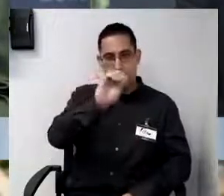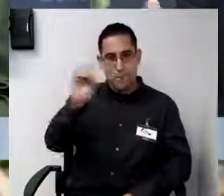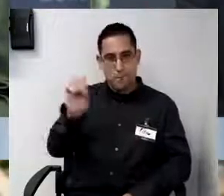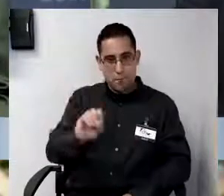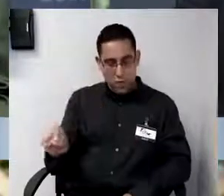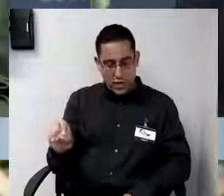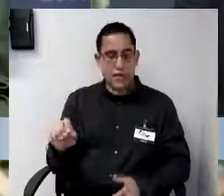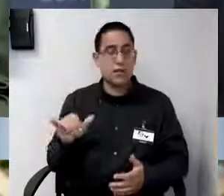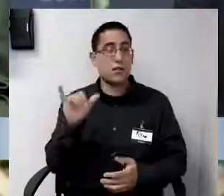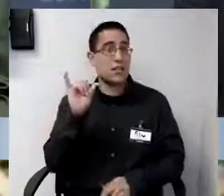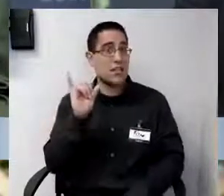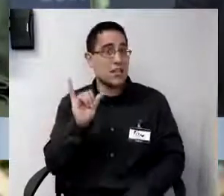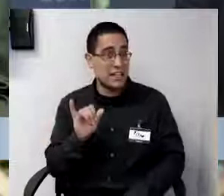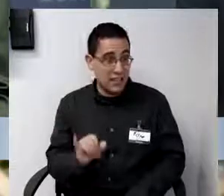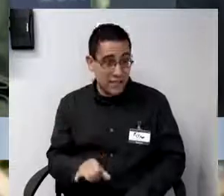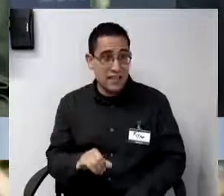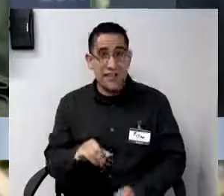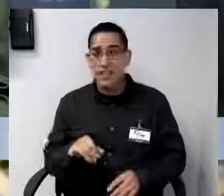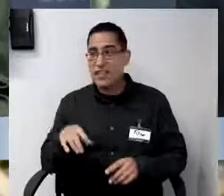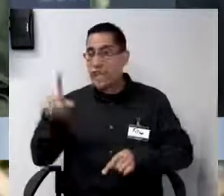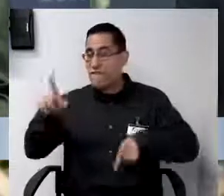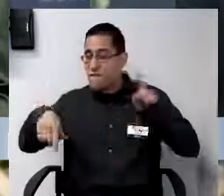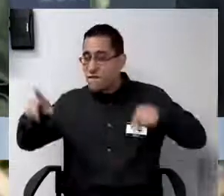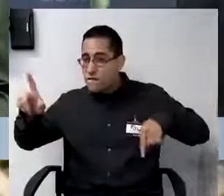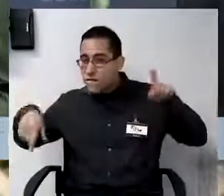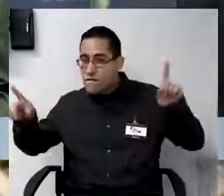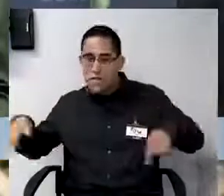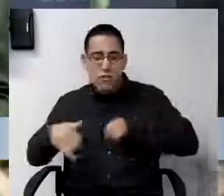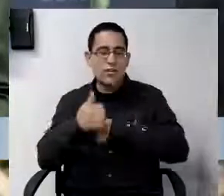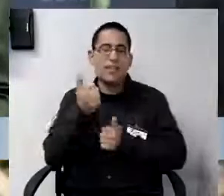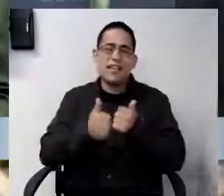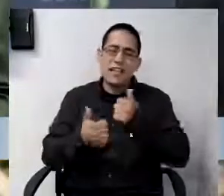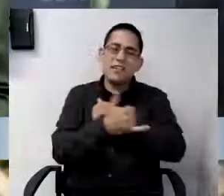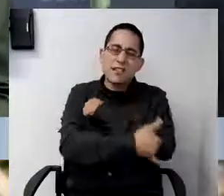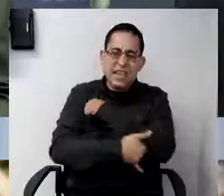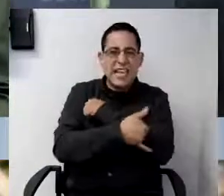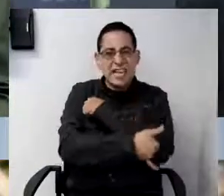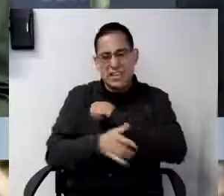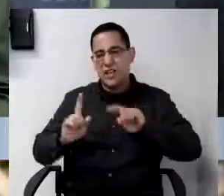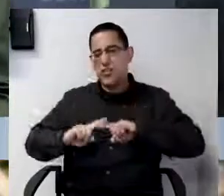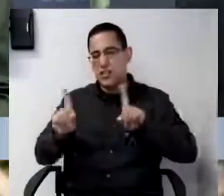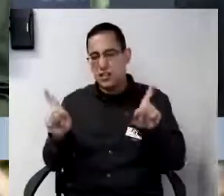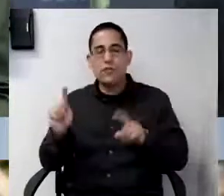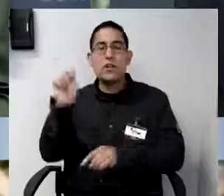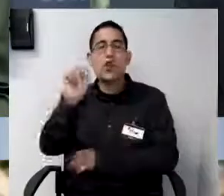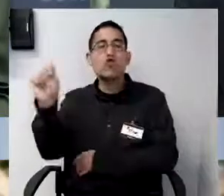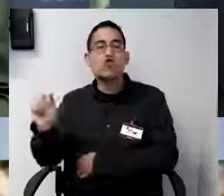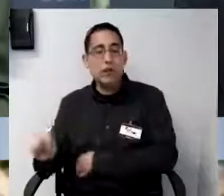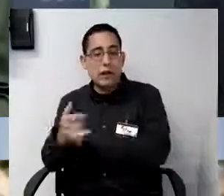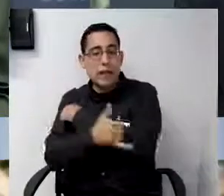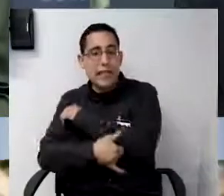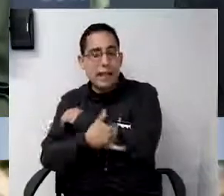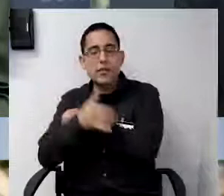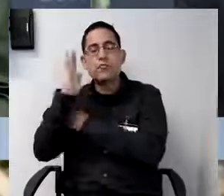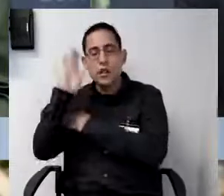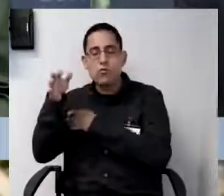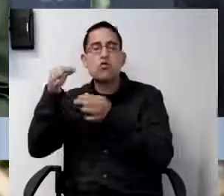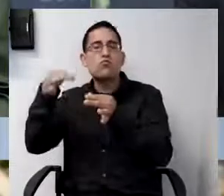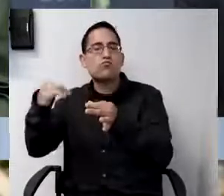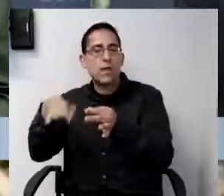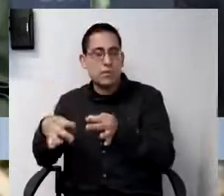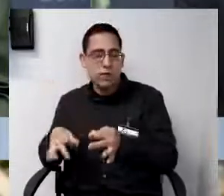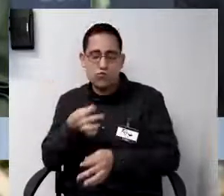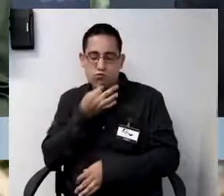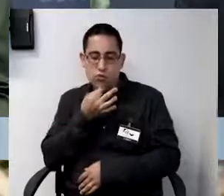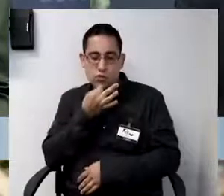that varies significantly from county to county, and I'll touch on Tulare County in a moment. There have been